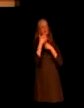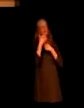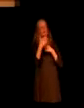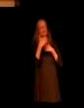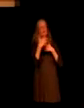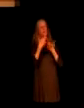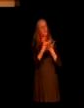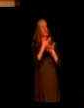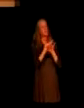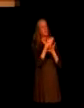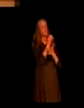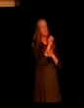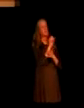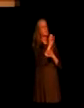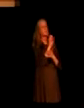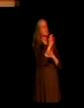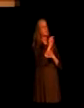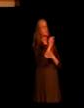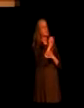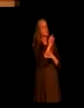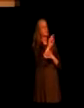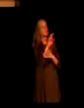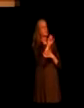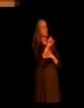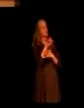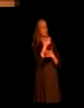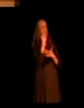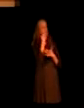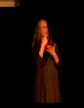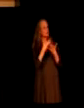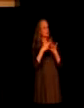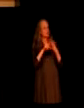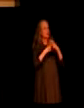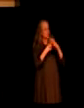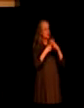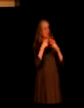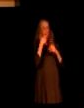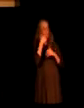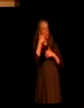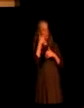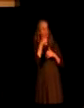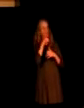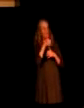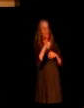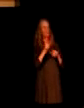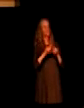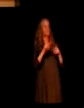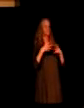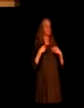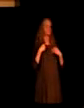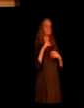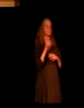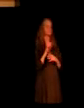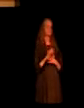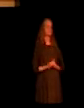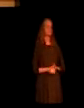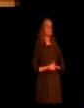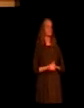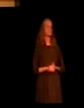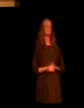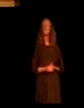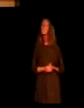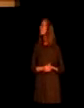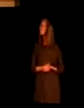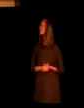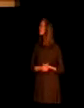sensors that it's really just started. It isn't the best orbit, but we'll take it. It works so well for